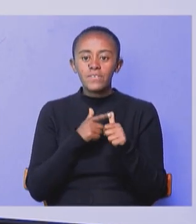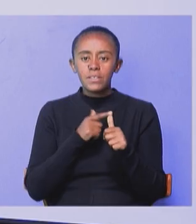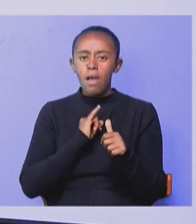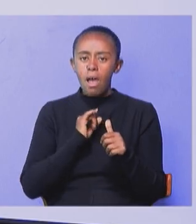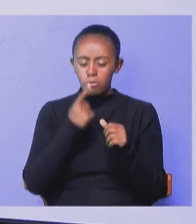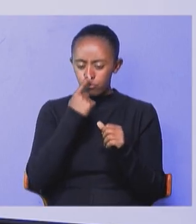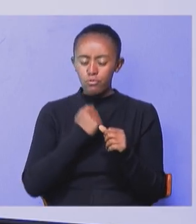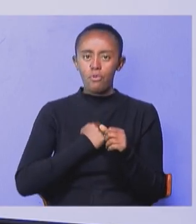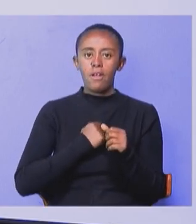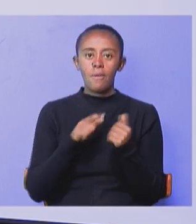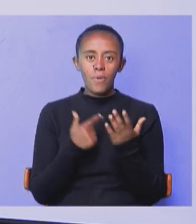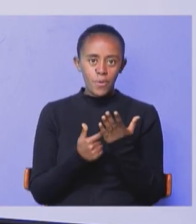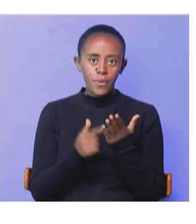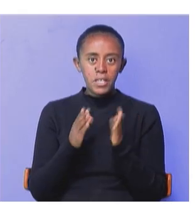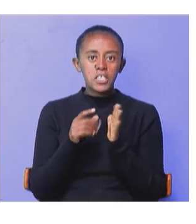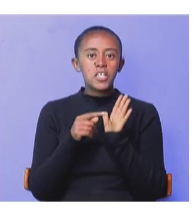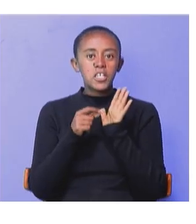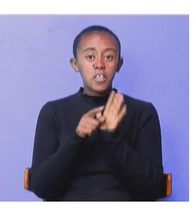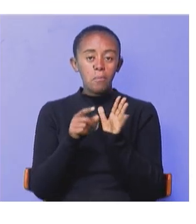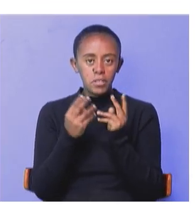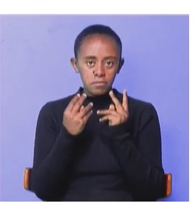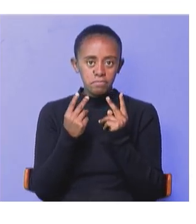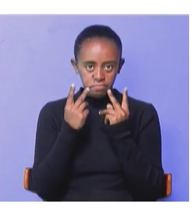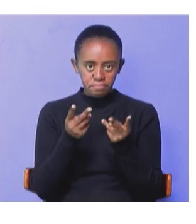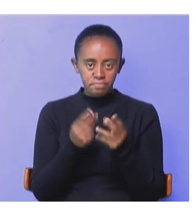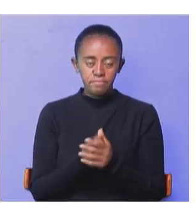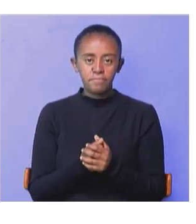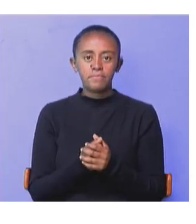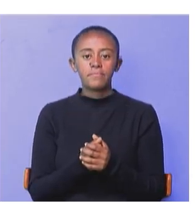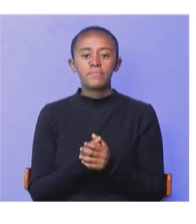strongly believe at. Let's give an example.